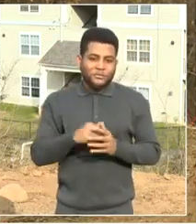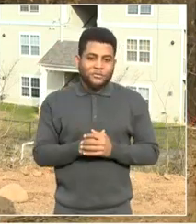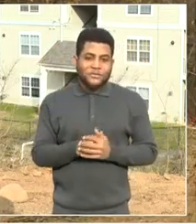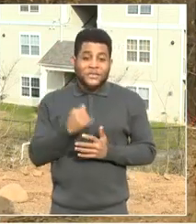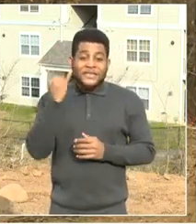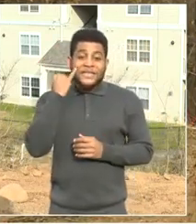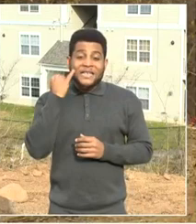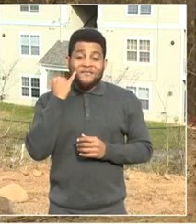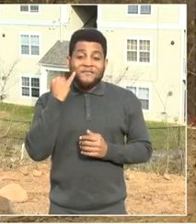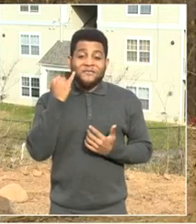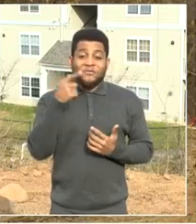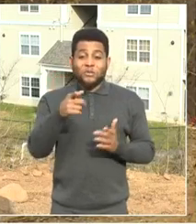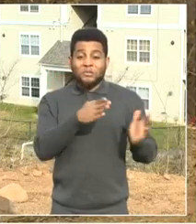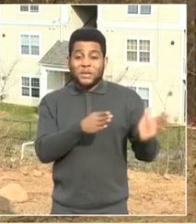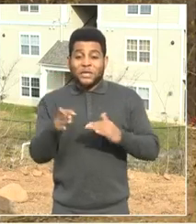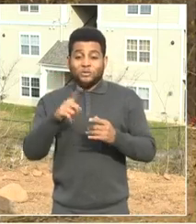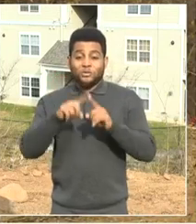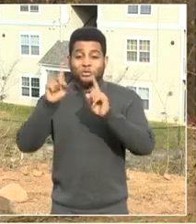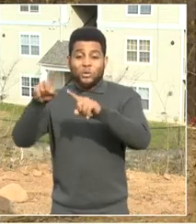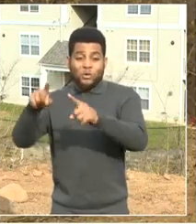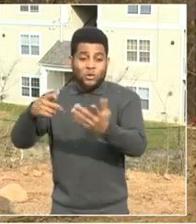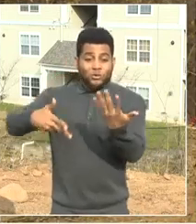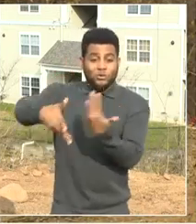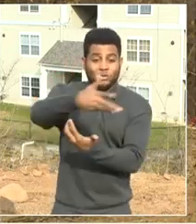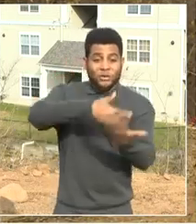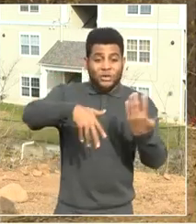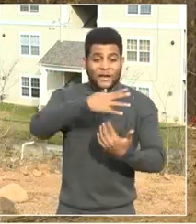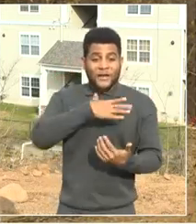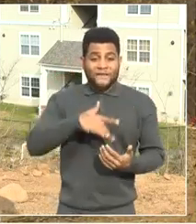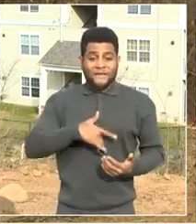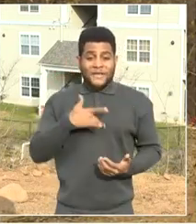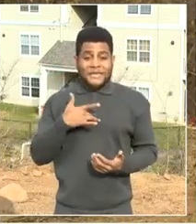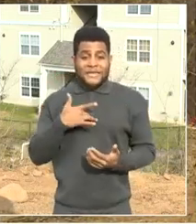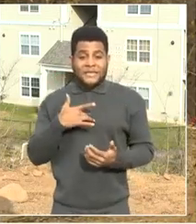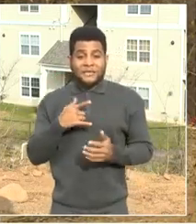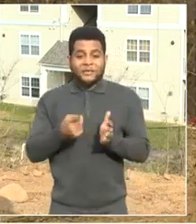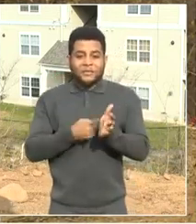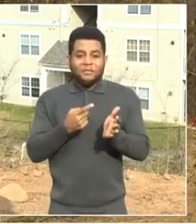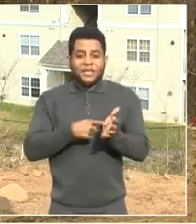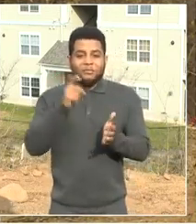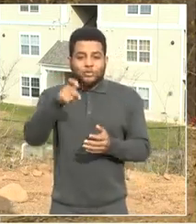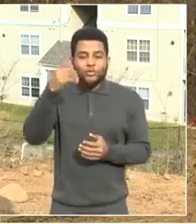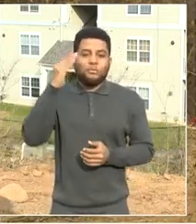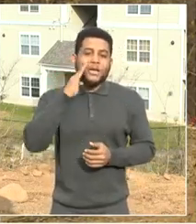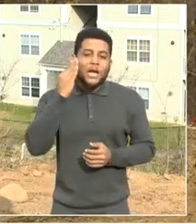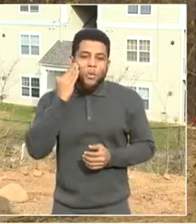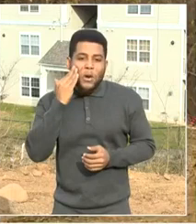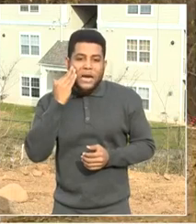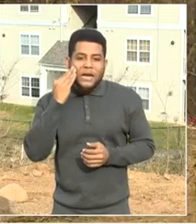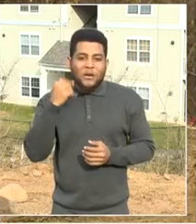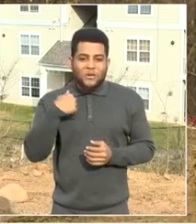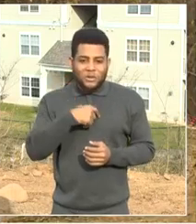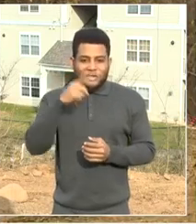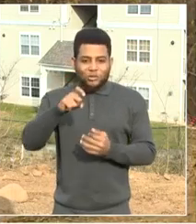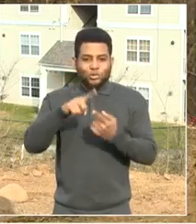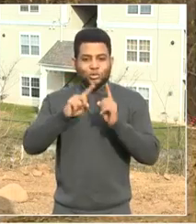those events. Stay in a closer bubble. Wear a mask indoors. That includes in public spaces,